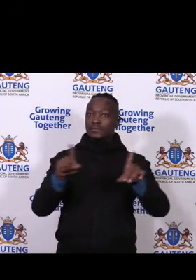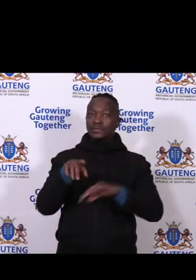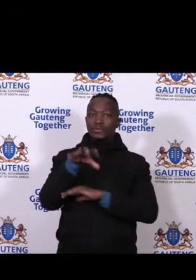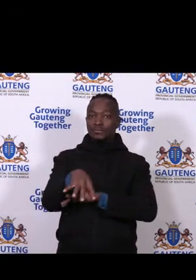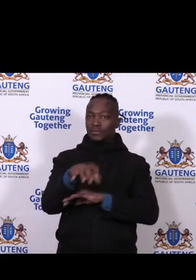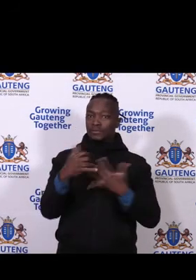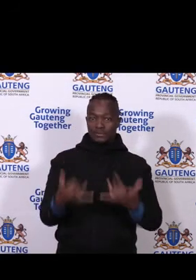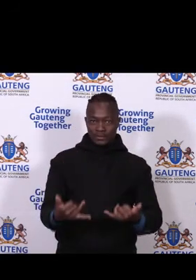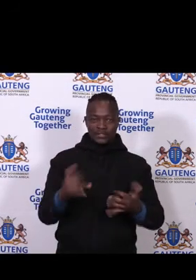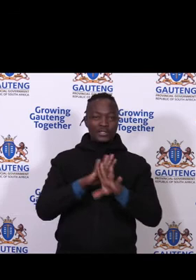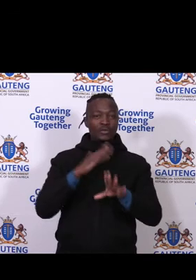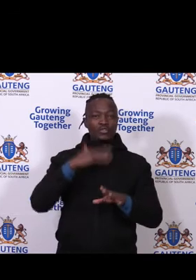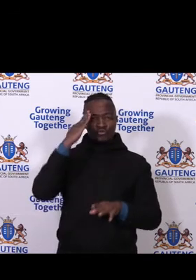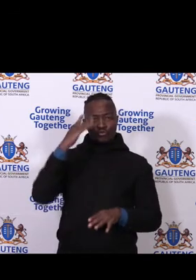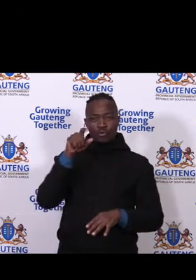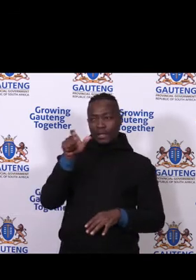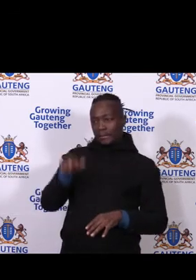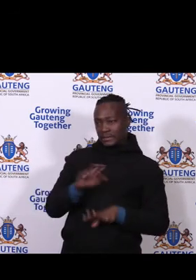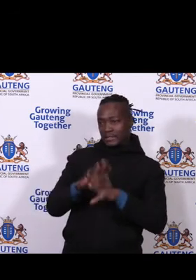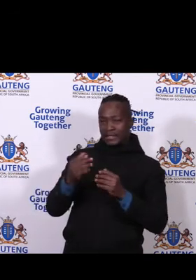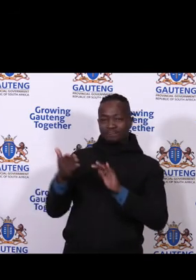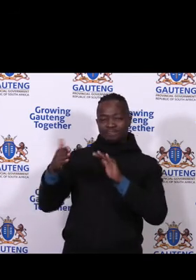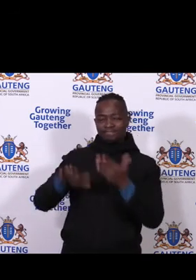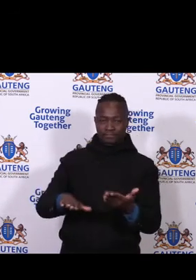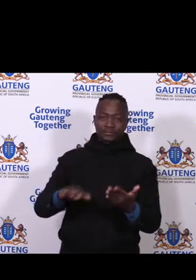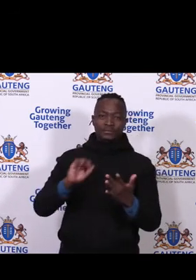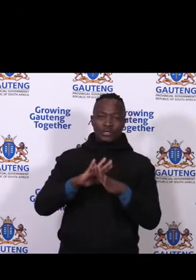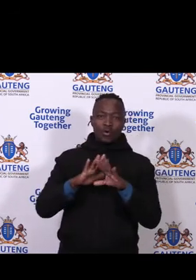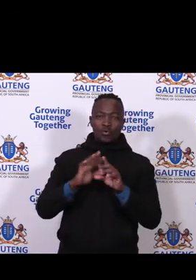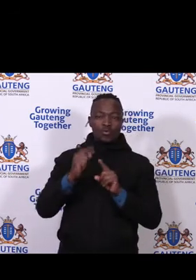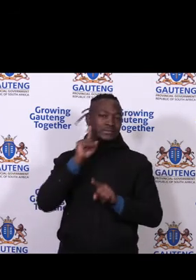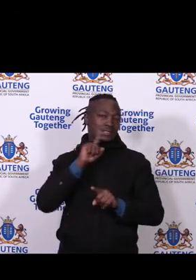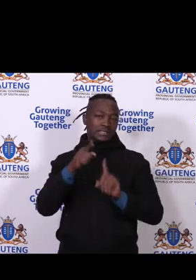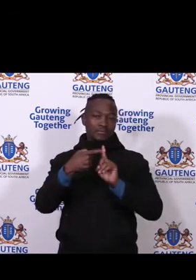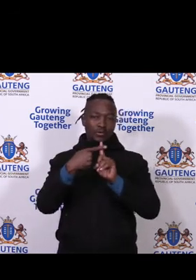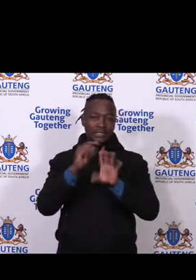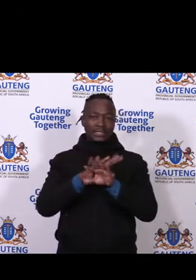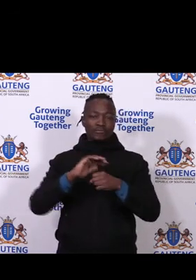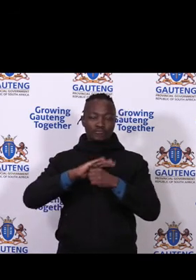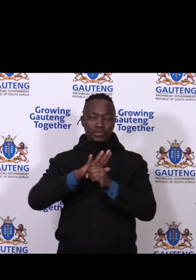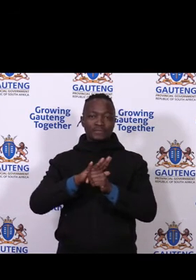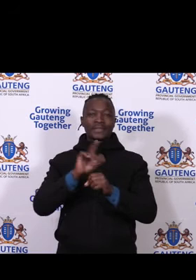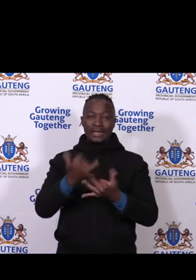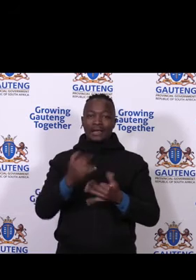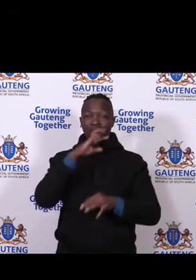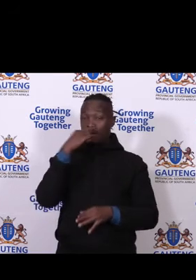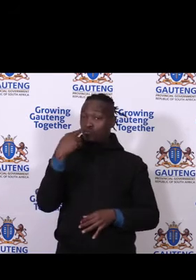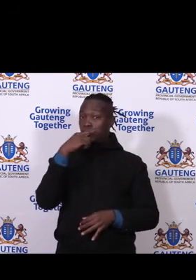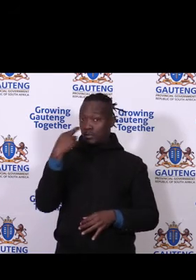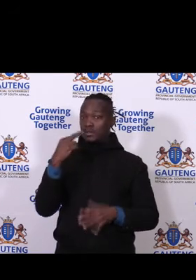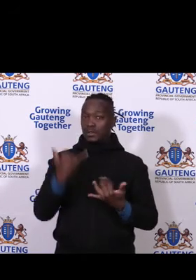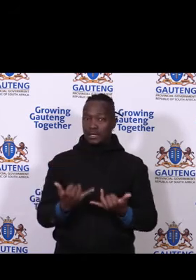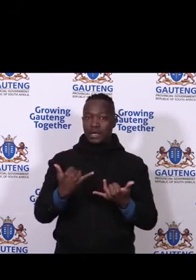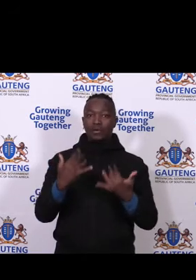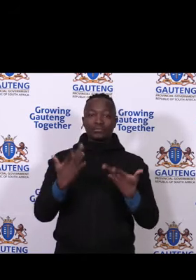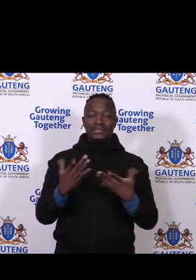that we know somebody or someone who has passed on or who has tested positive with COVID. So the reality is that we are now